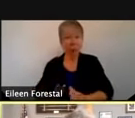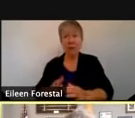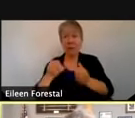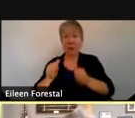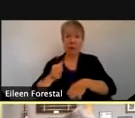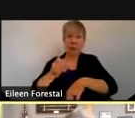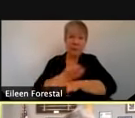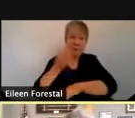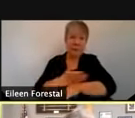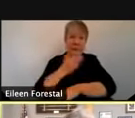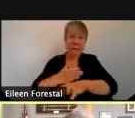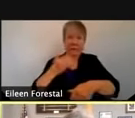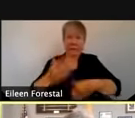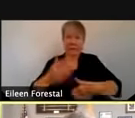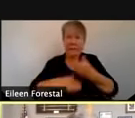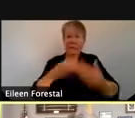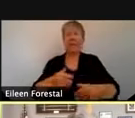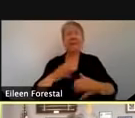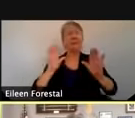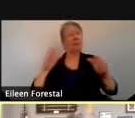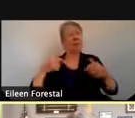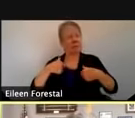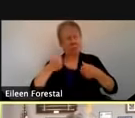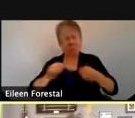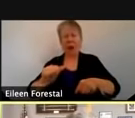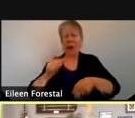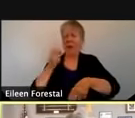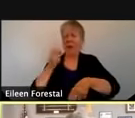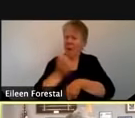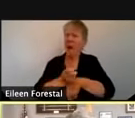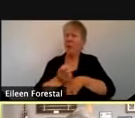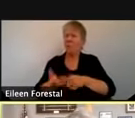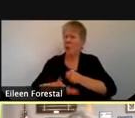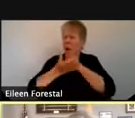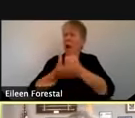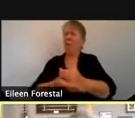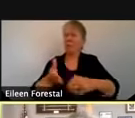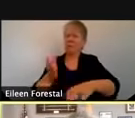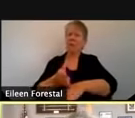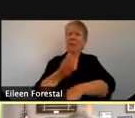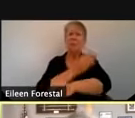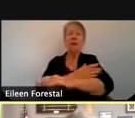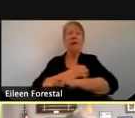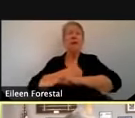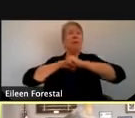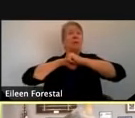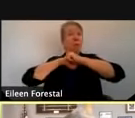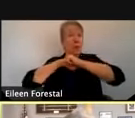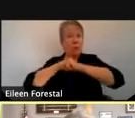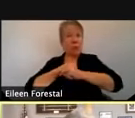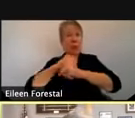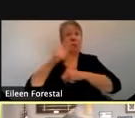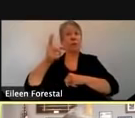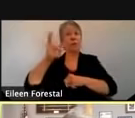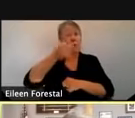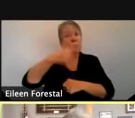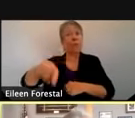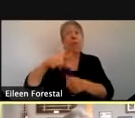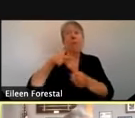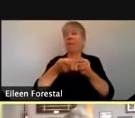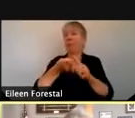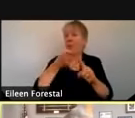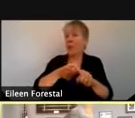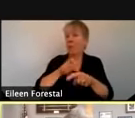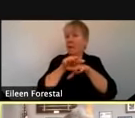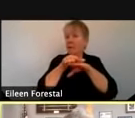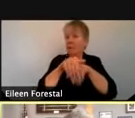fraud, identity theft, and COVID-19. Thank you to everyone on the MVC team. Thank